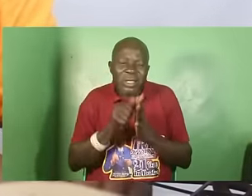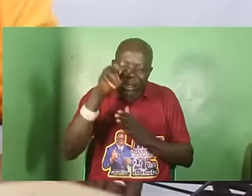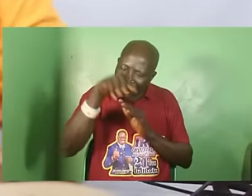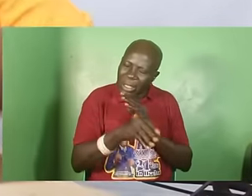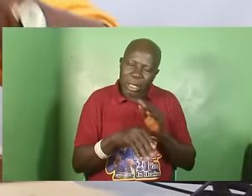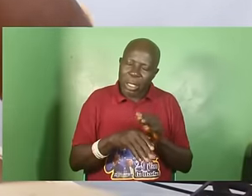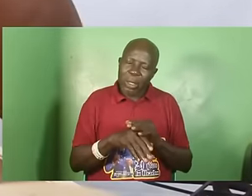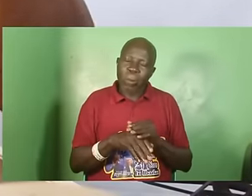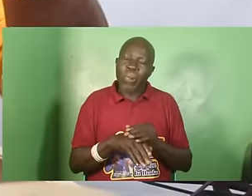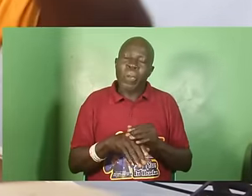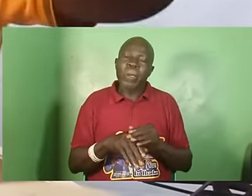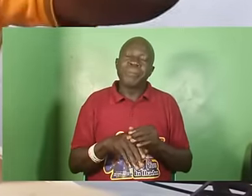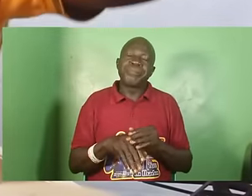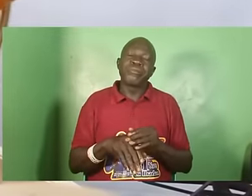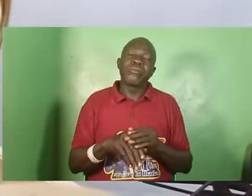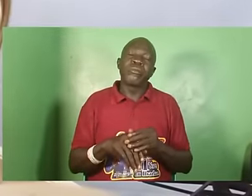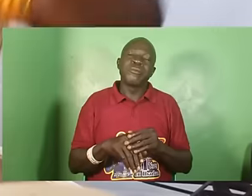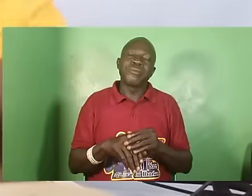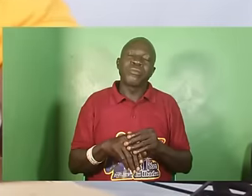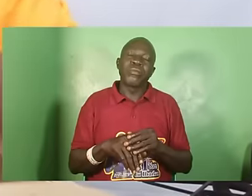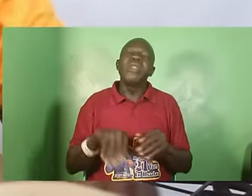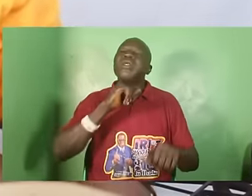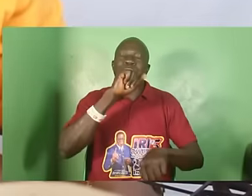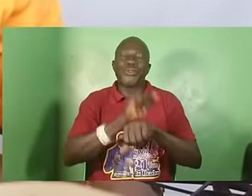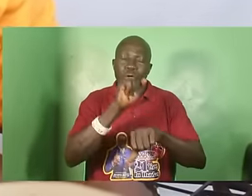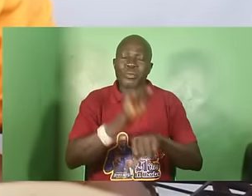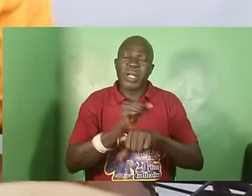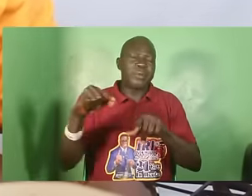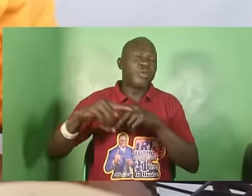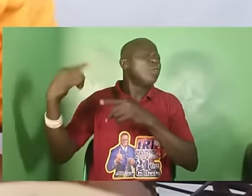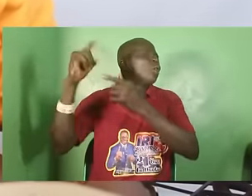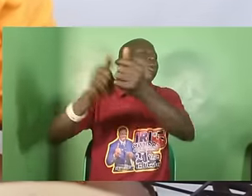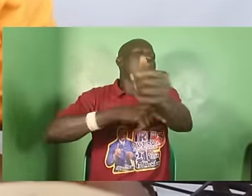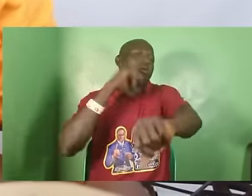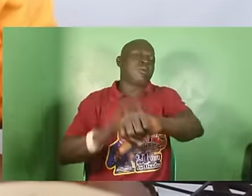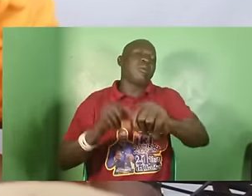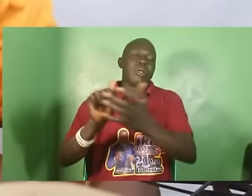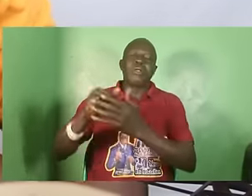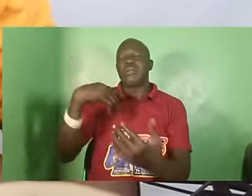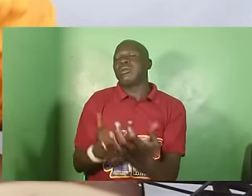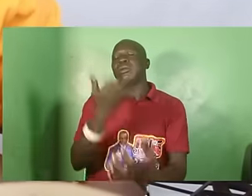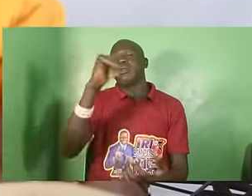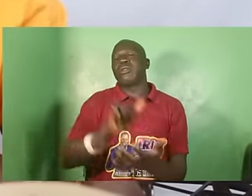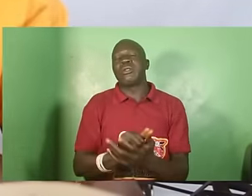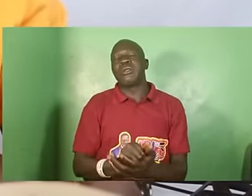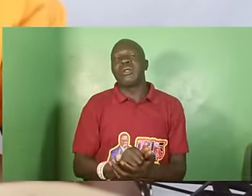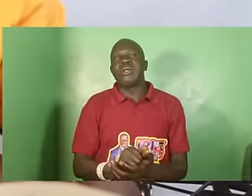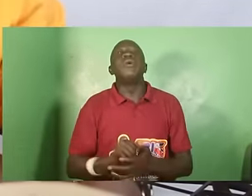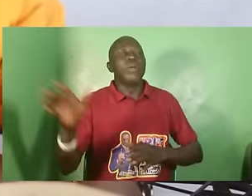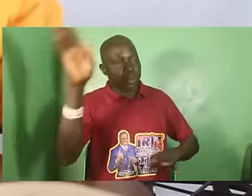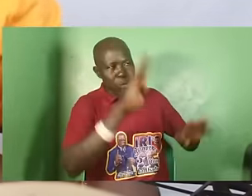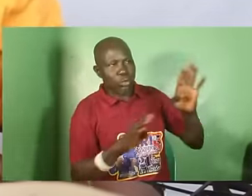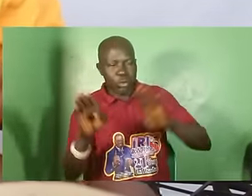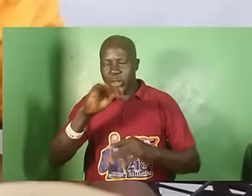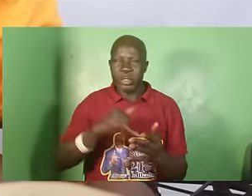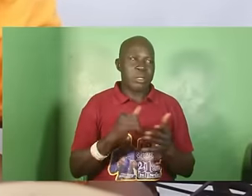something that is there. He said, he said, the job that I have been doing for a very long time that he was rich to it. He